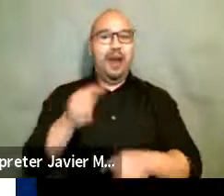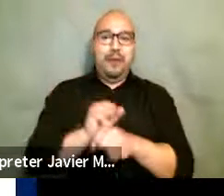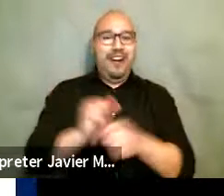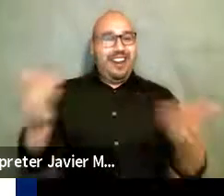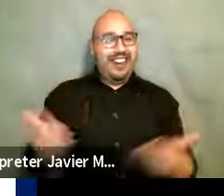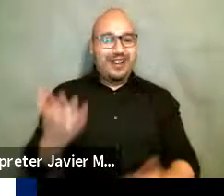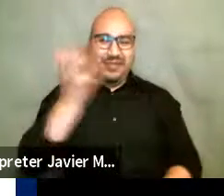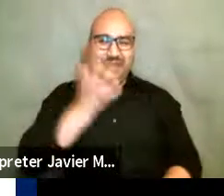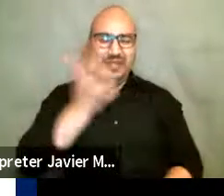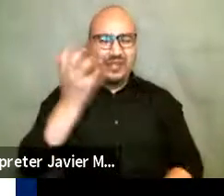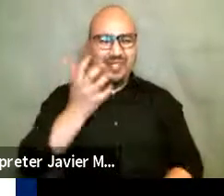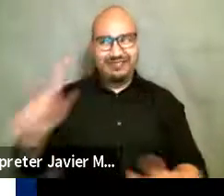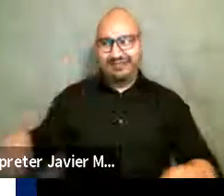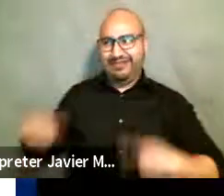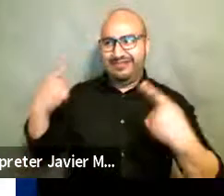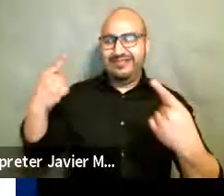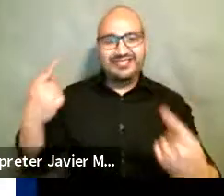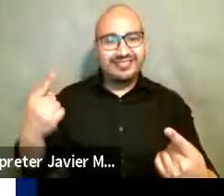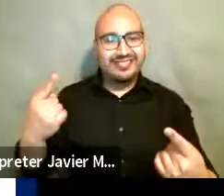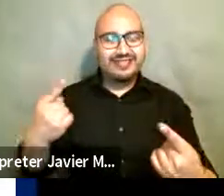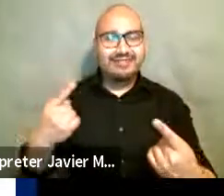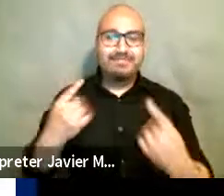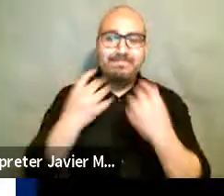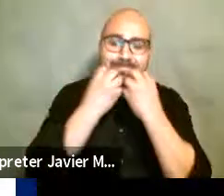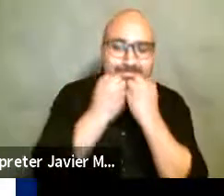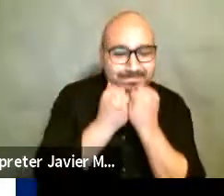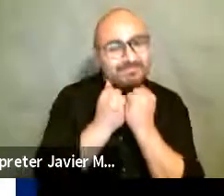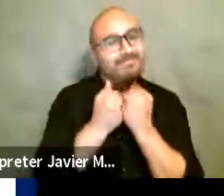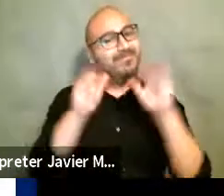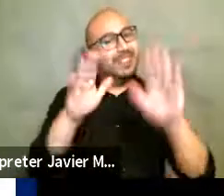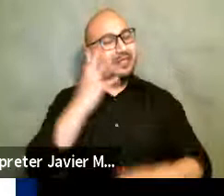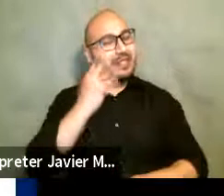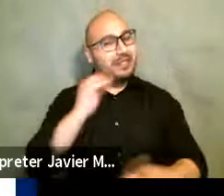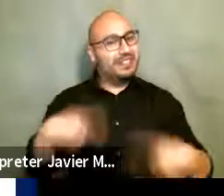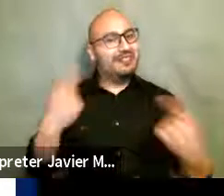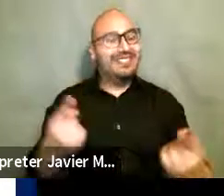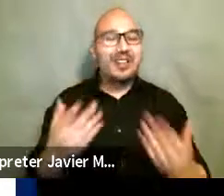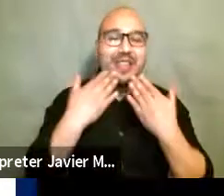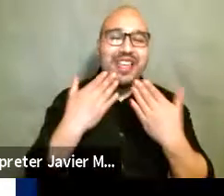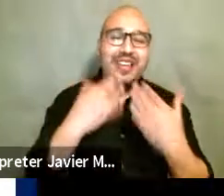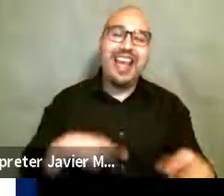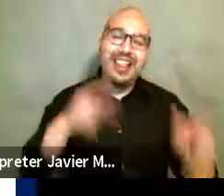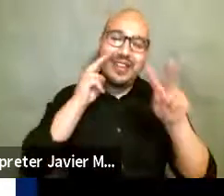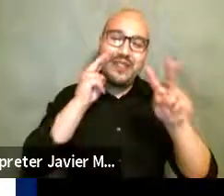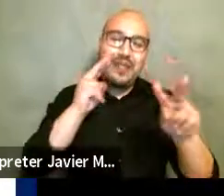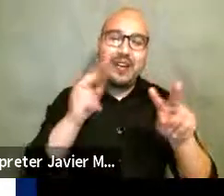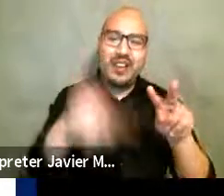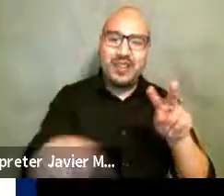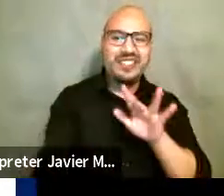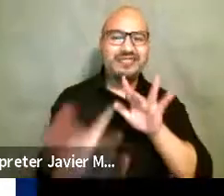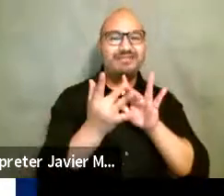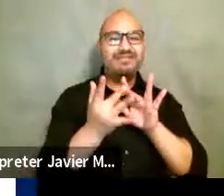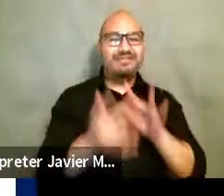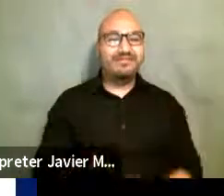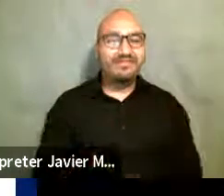House. And I can't tell you what a wonderful experience it has been. So thank you, and I look forward to hearing from all